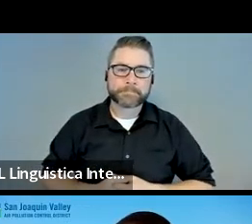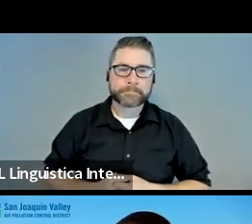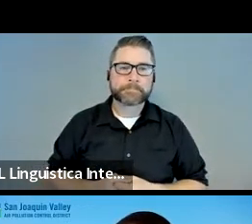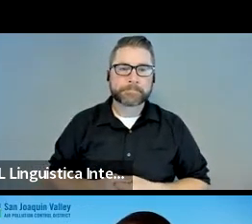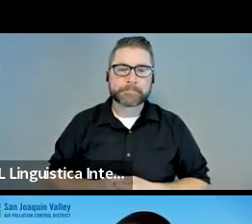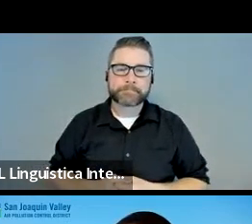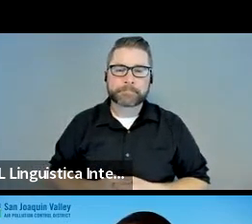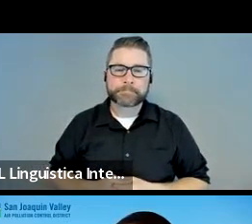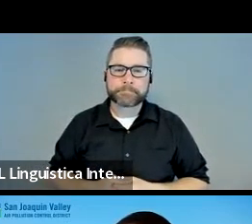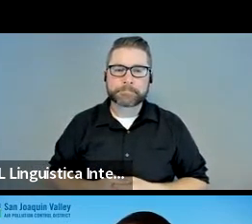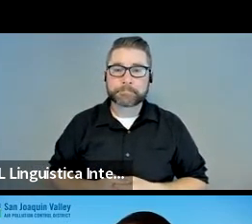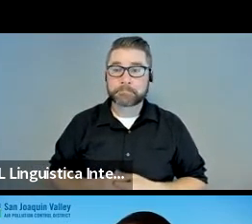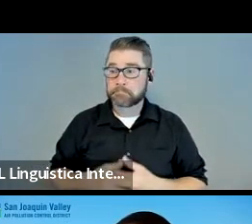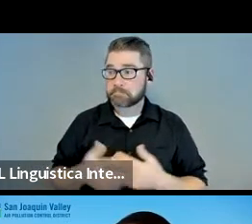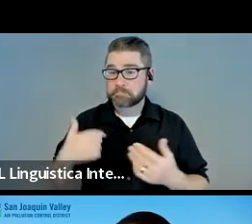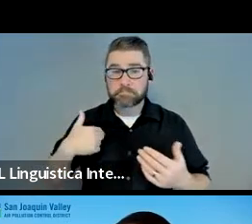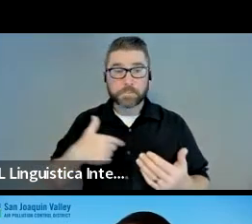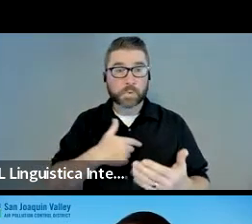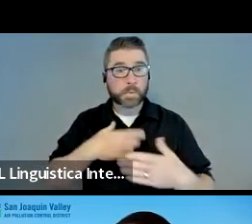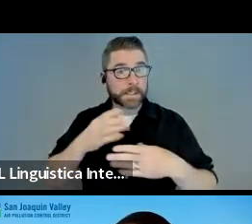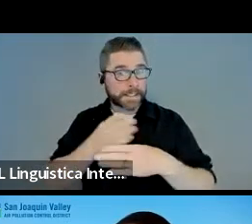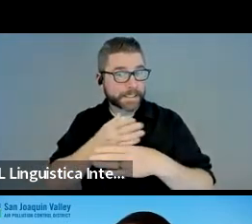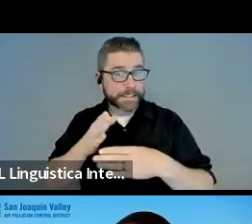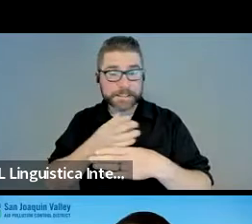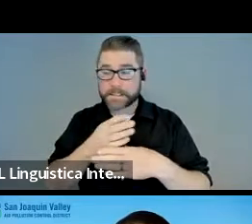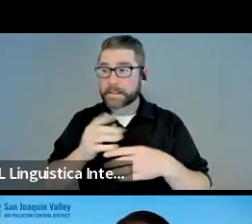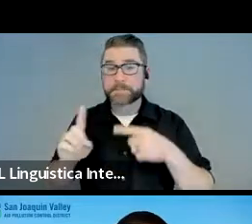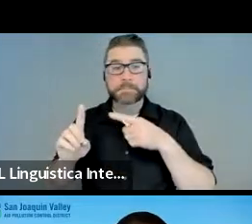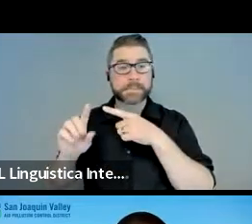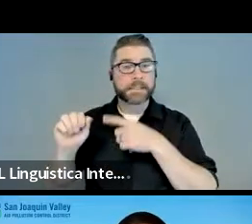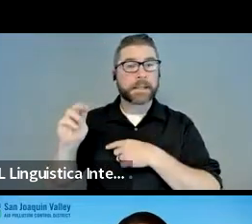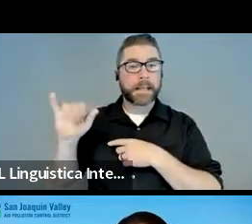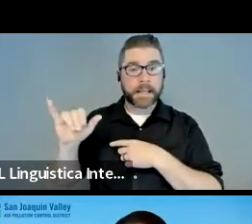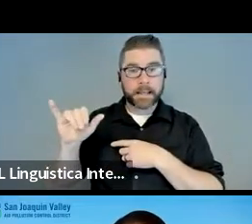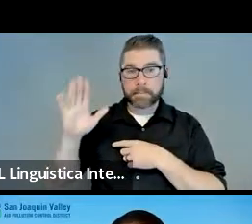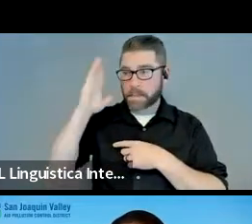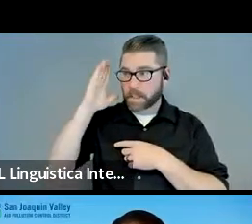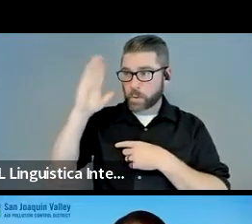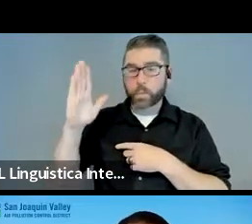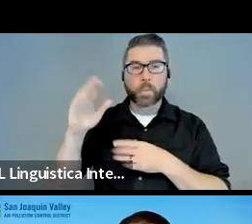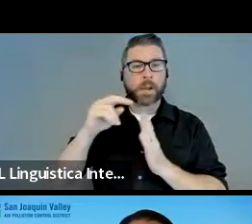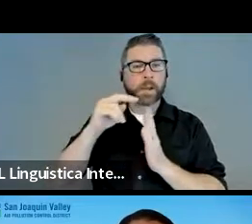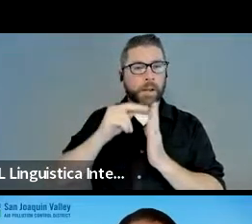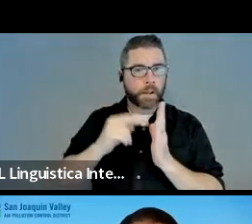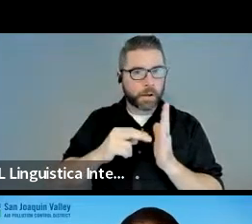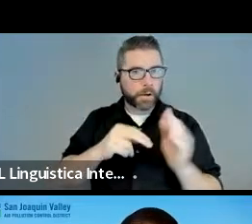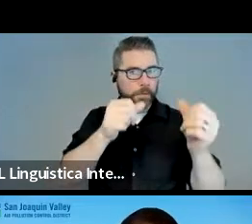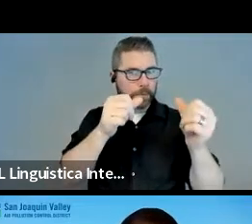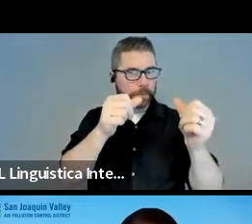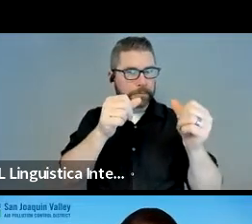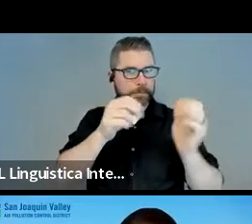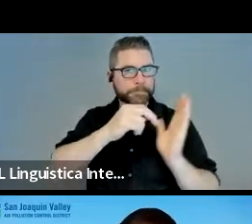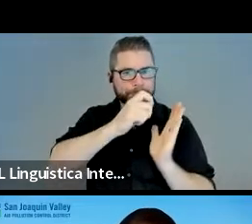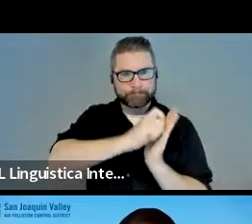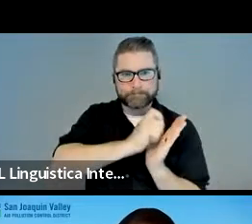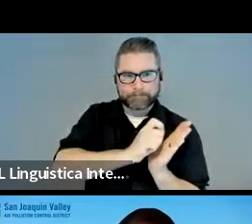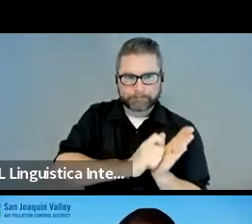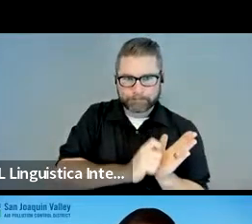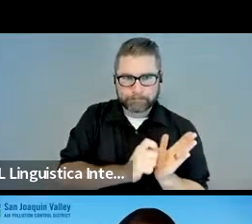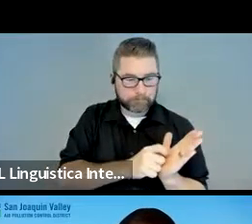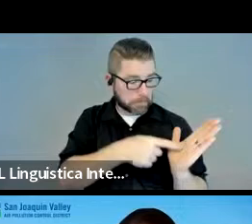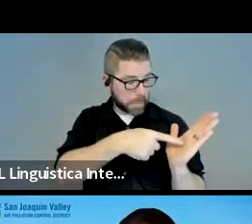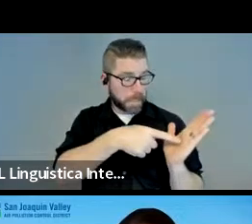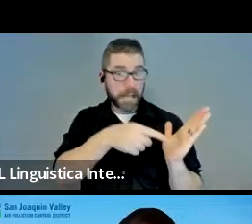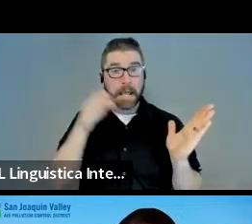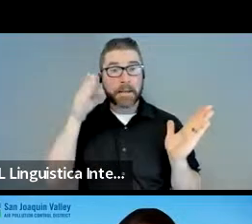And as you're all sharing, Amy will be taking down some notes and hoping that we can use these learnings for